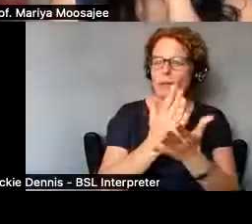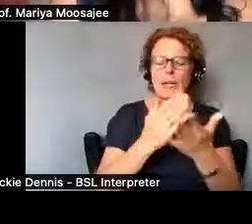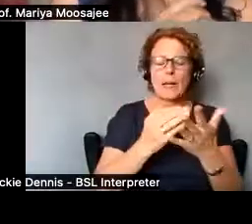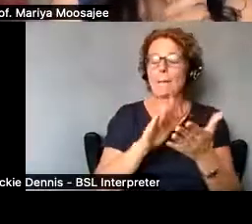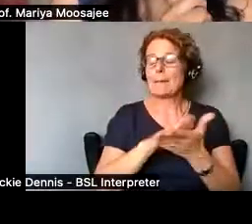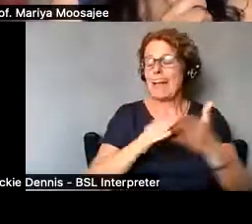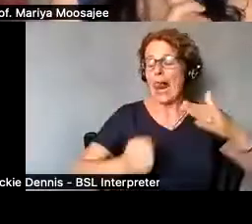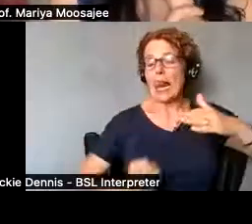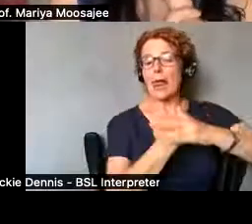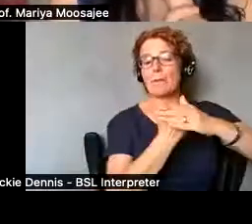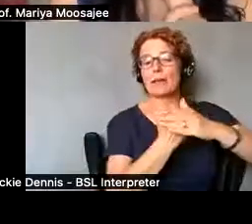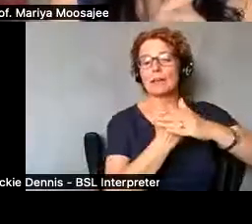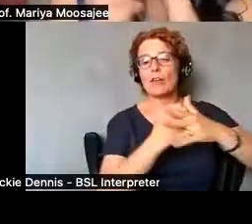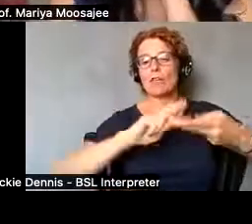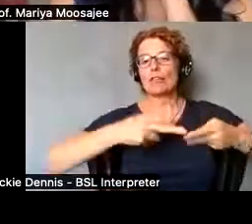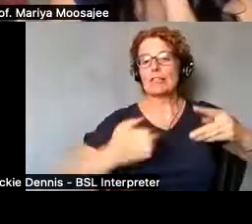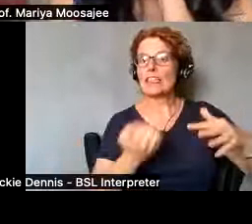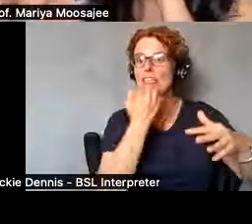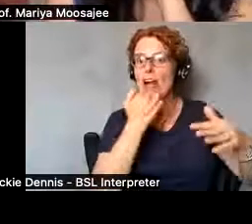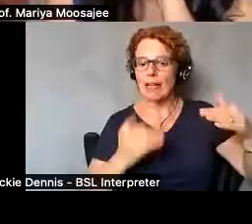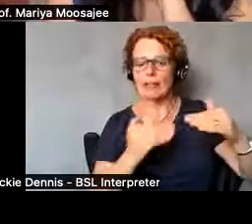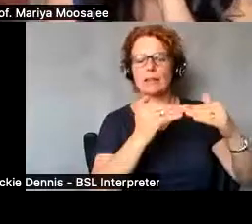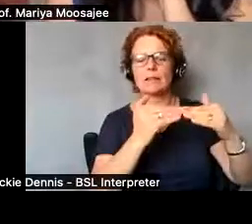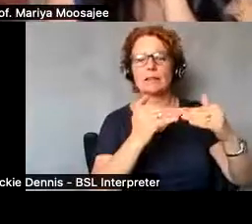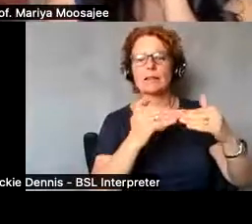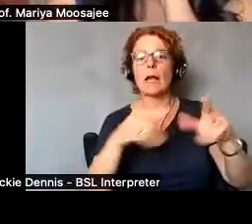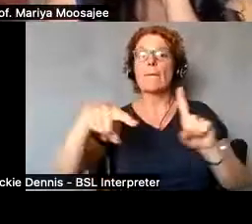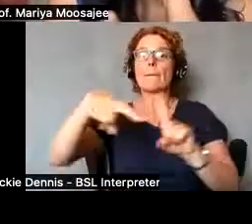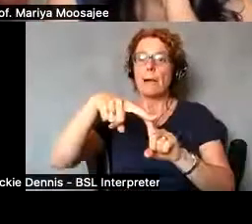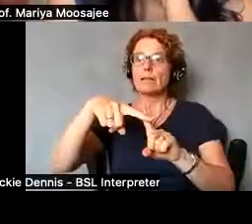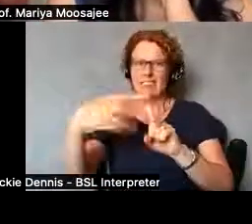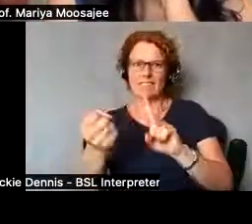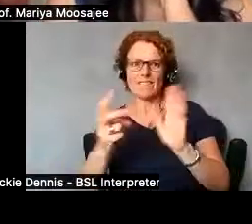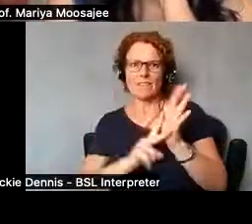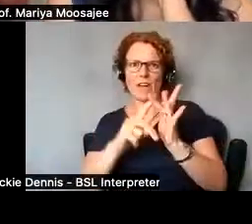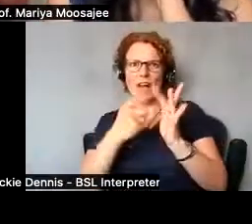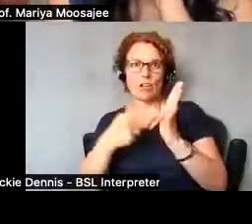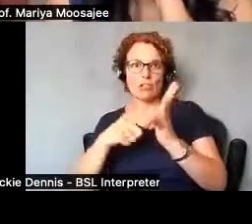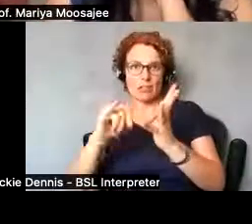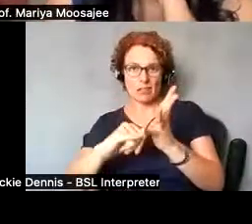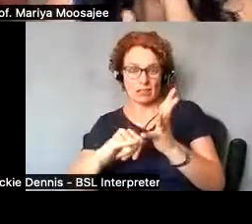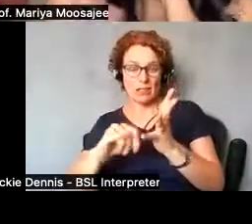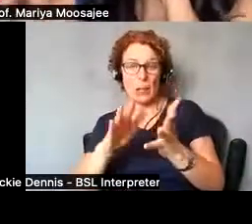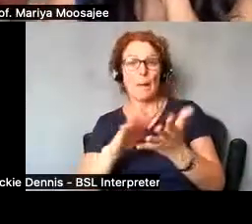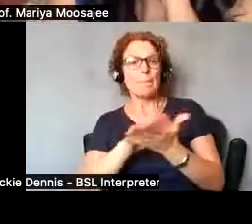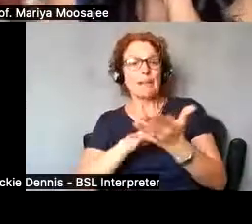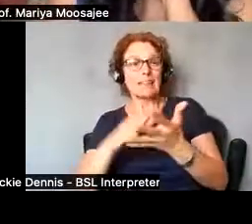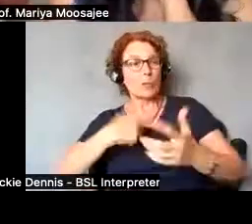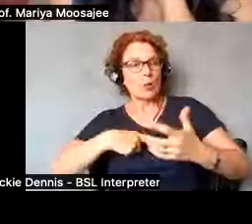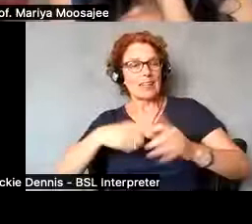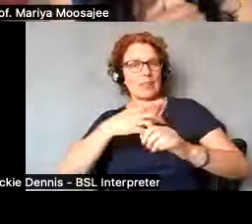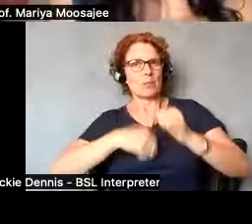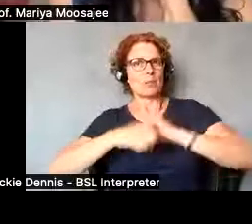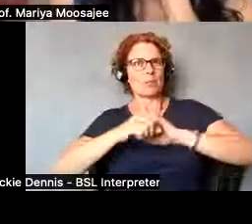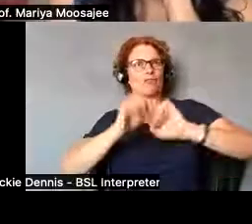can hold. Plus, they're a virus, and viruses cause immune reactions. And we know from